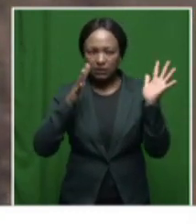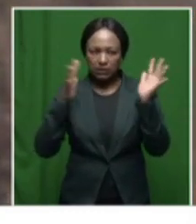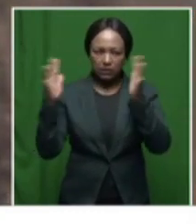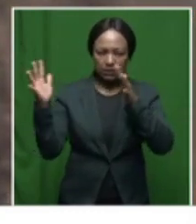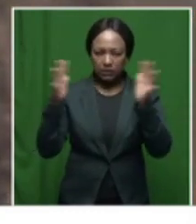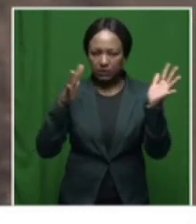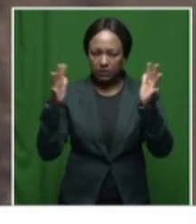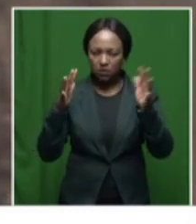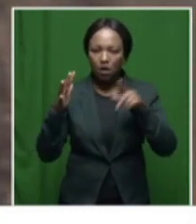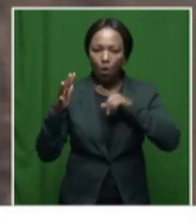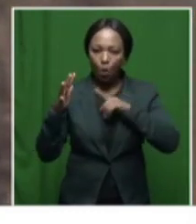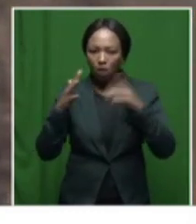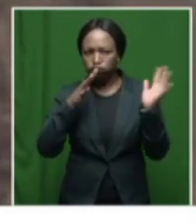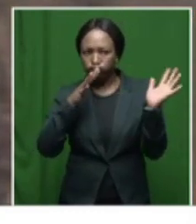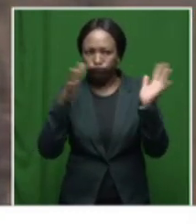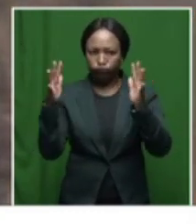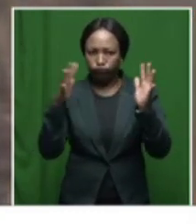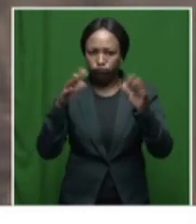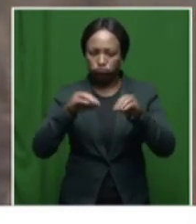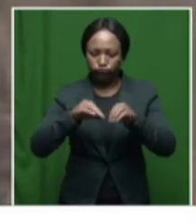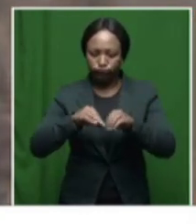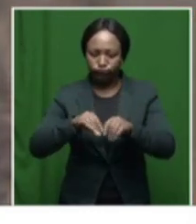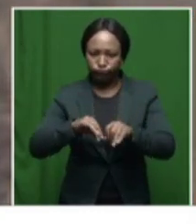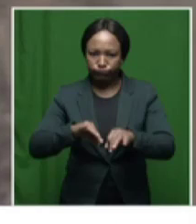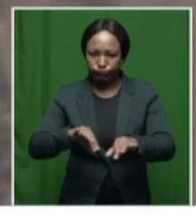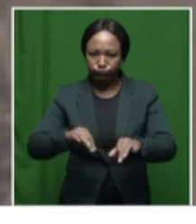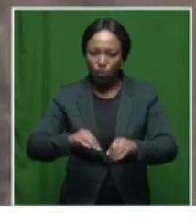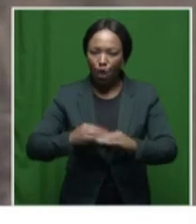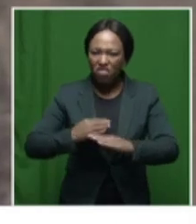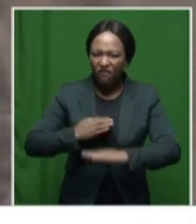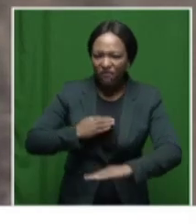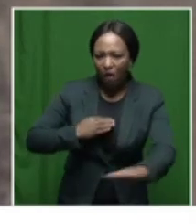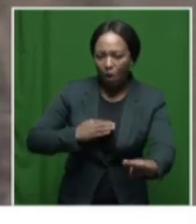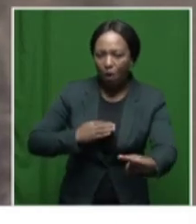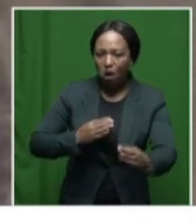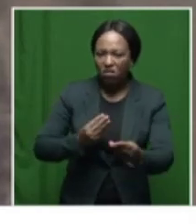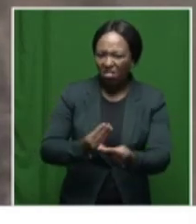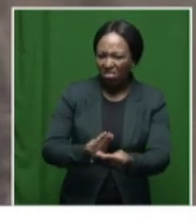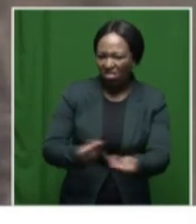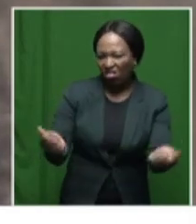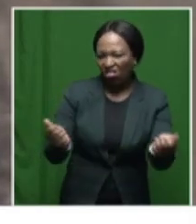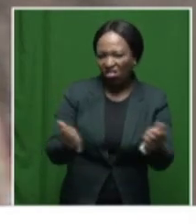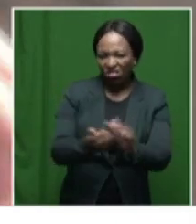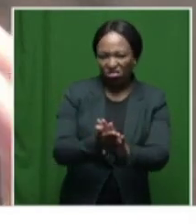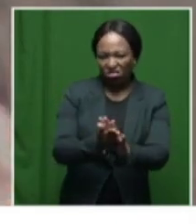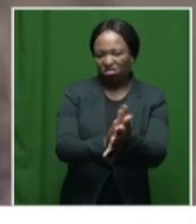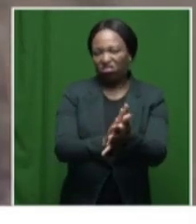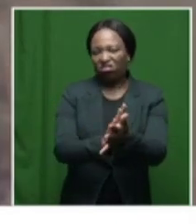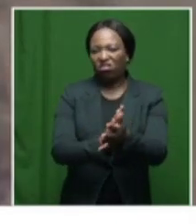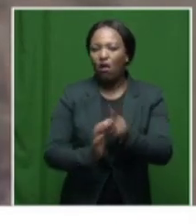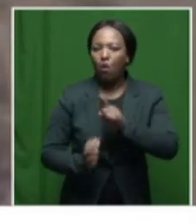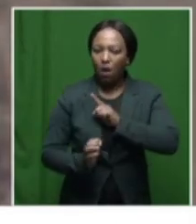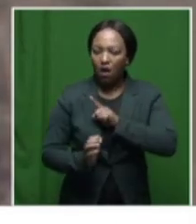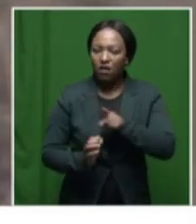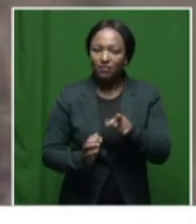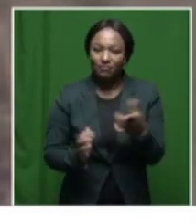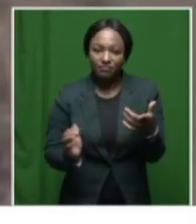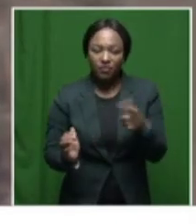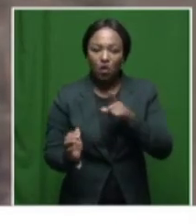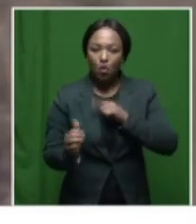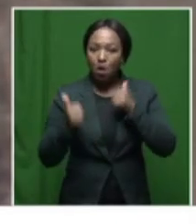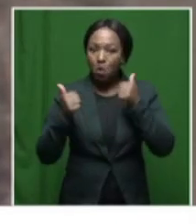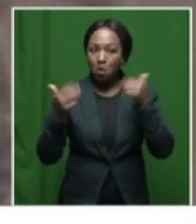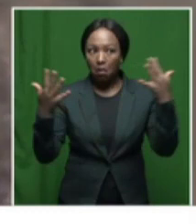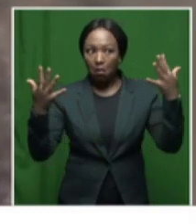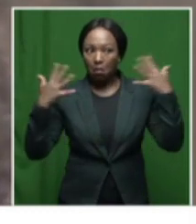on the floor and kill the virus very quickly, because what will happen is a good ventilation always helps. It's not going to help you only